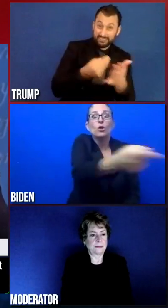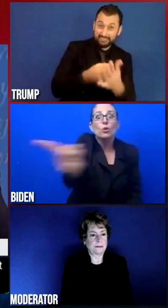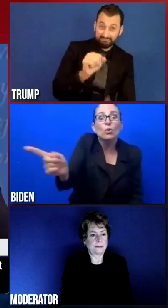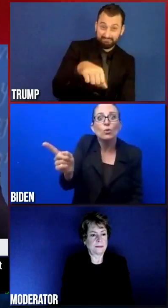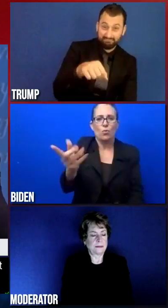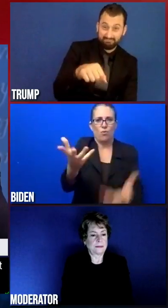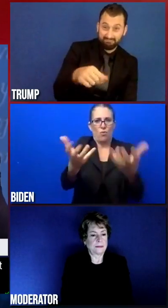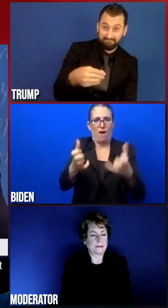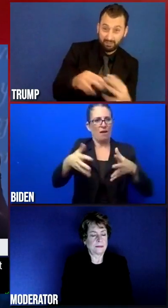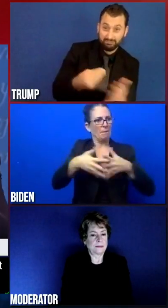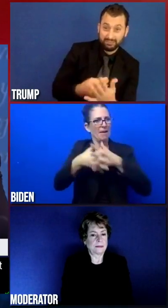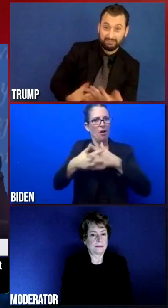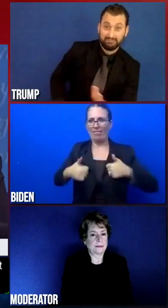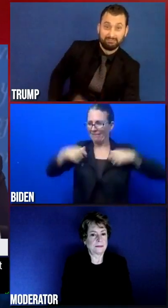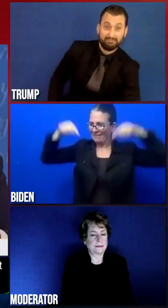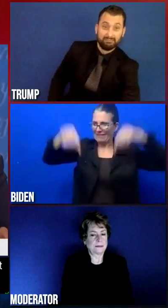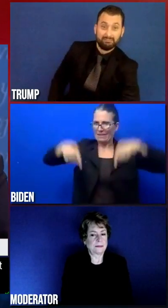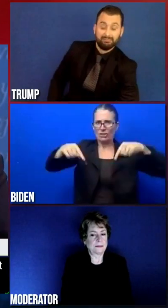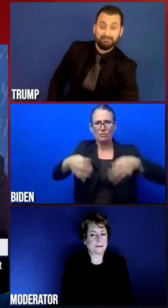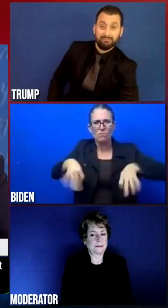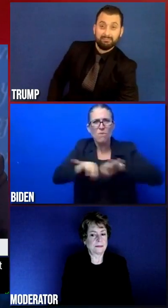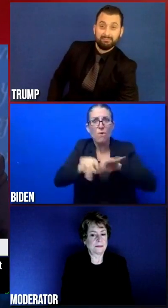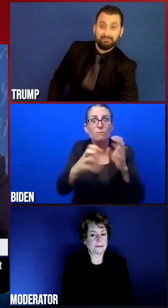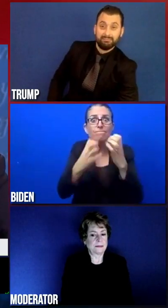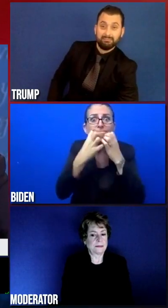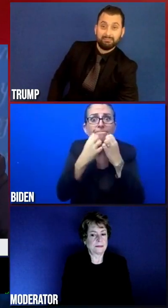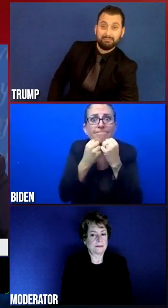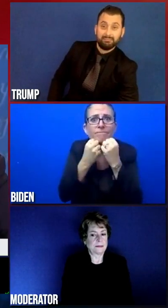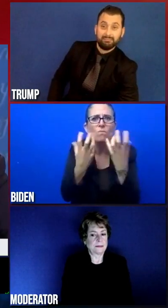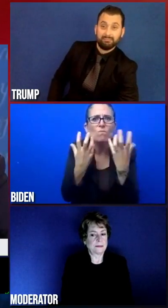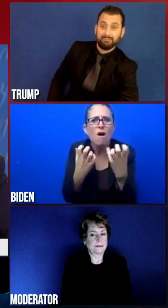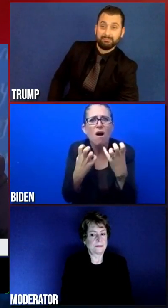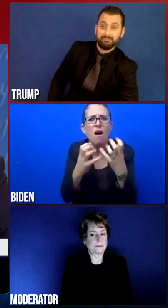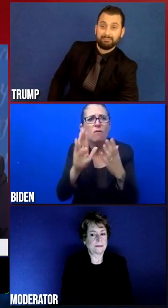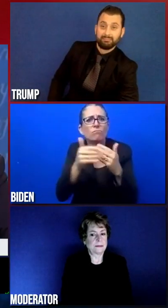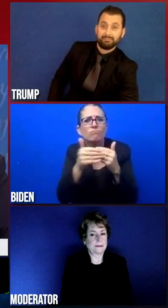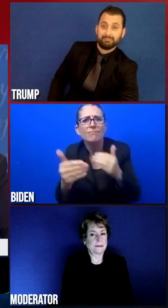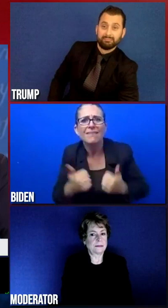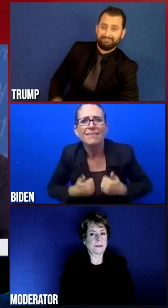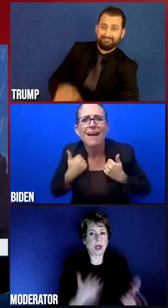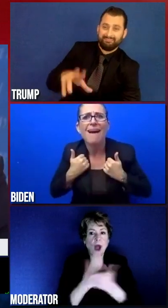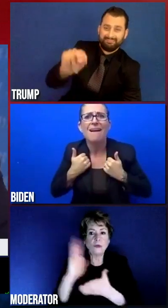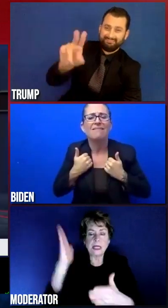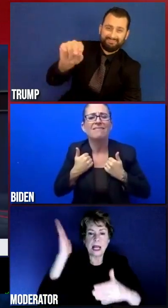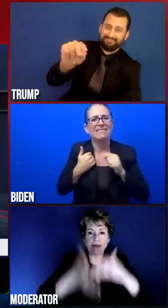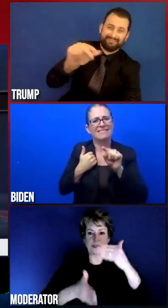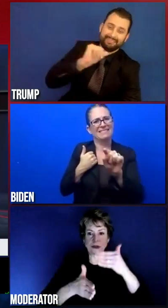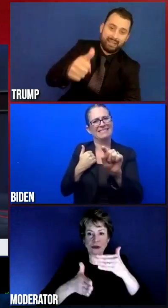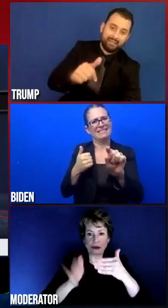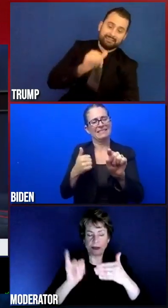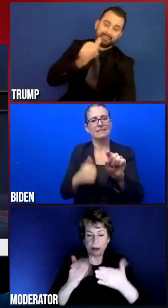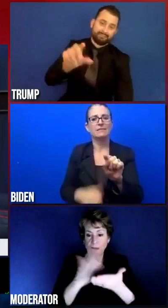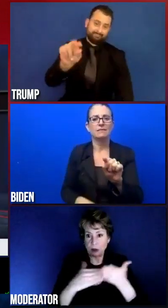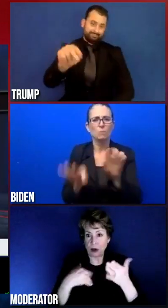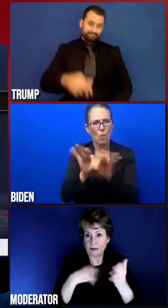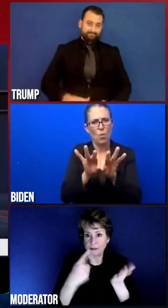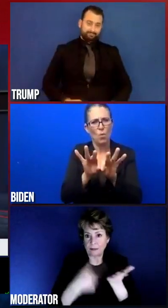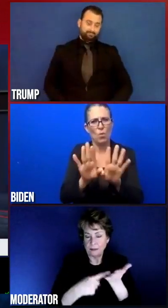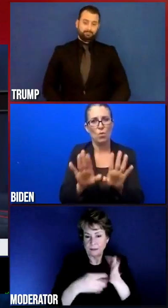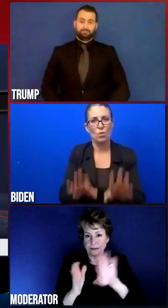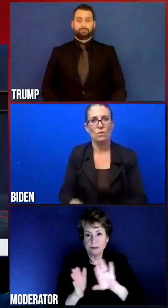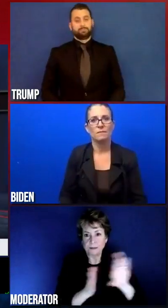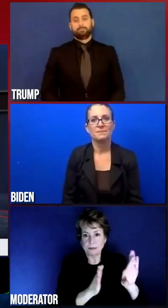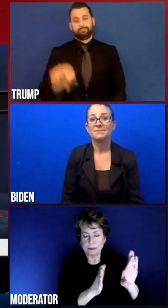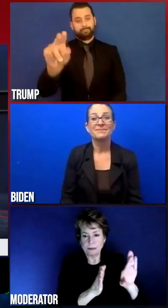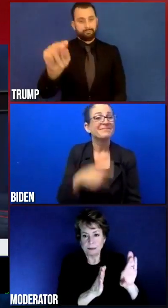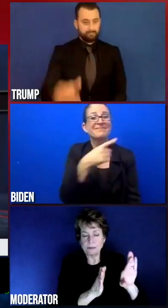about you. That's what we're talking about. you here. All right, Not that's the end of the Shouldn't have segment. taken the money. We're moving on. He didn't take them. Well, Vice it's a very- President- but Chris, no,